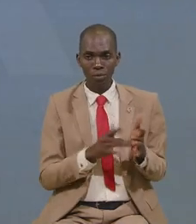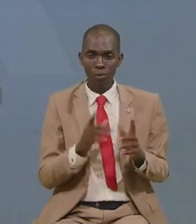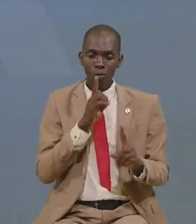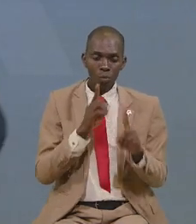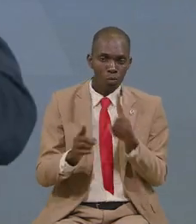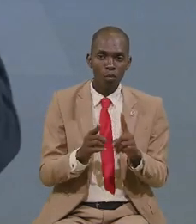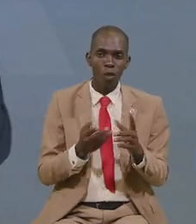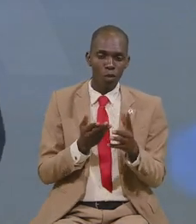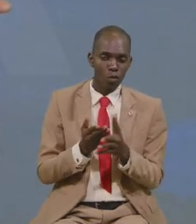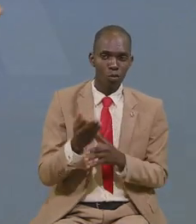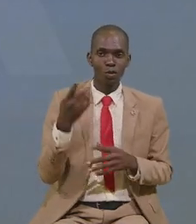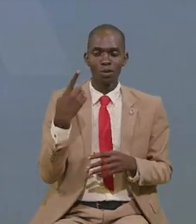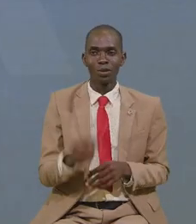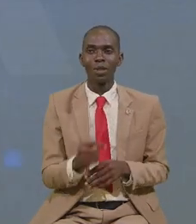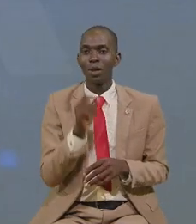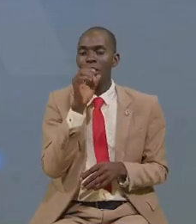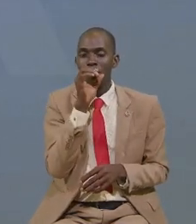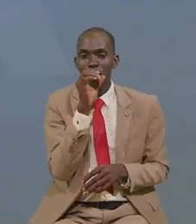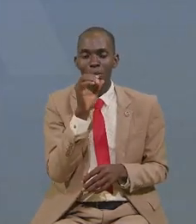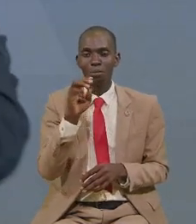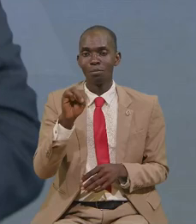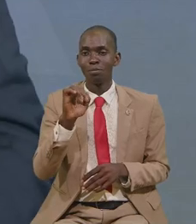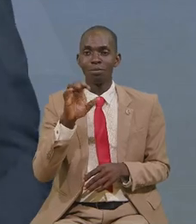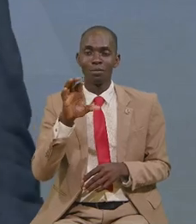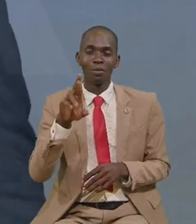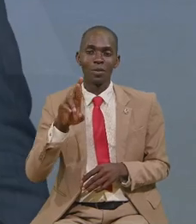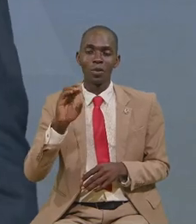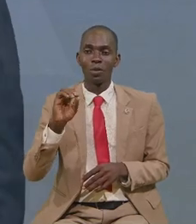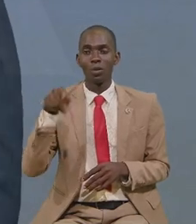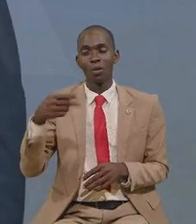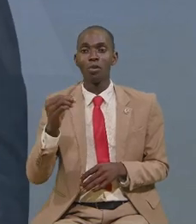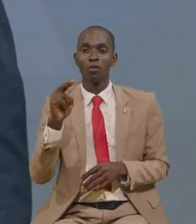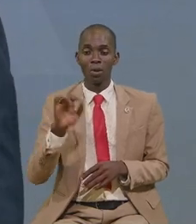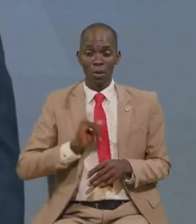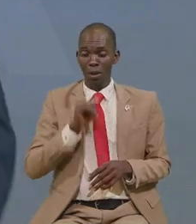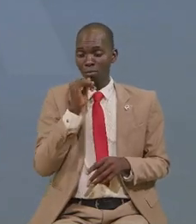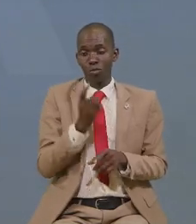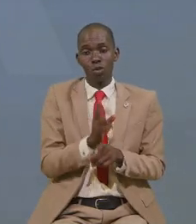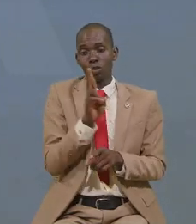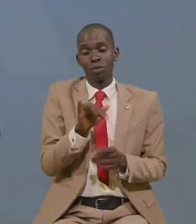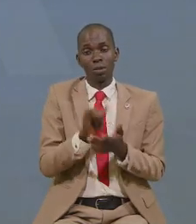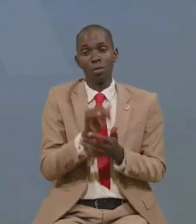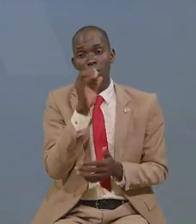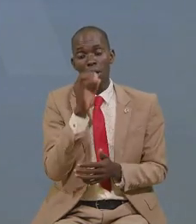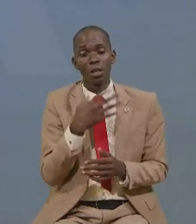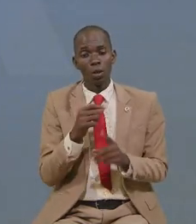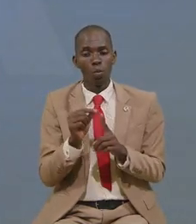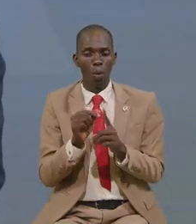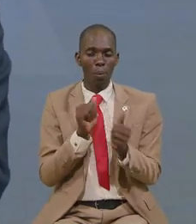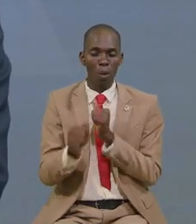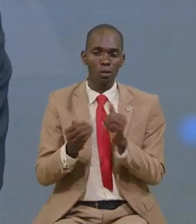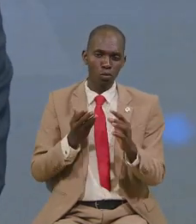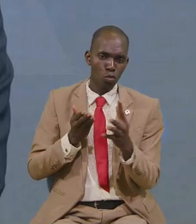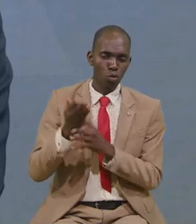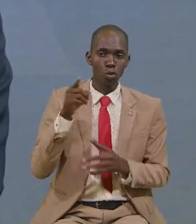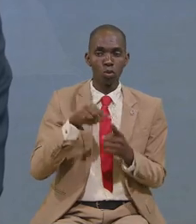the microphone. I'm just a microphone, and the word gets to you. There is the word of Jesus.